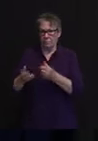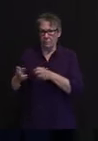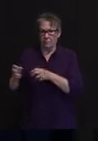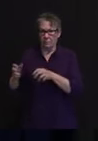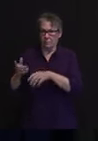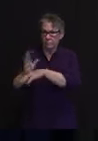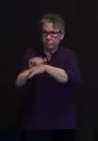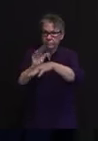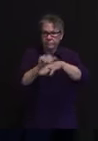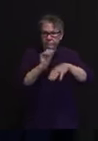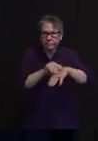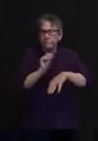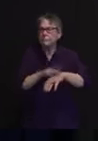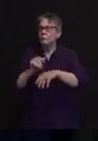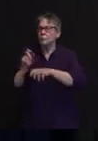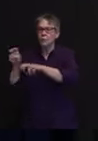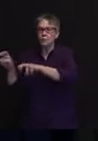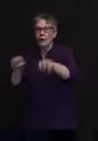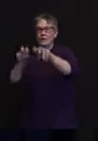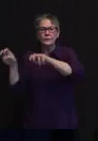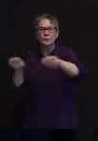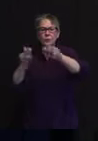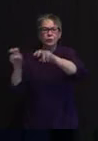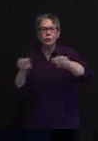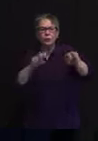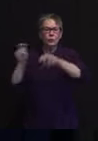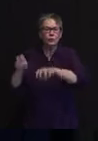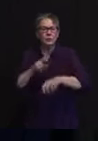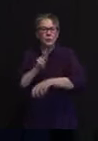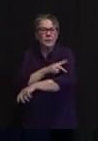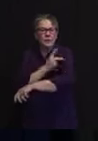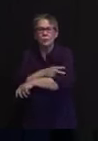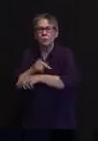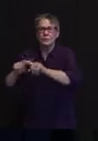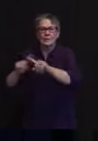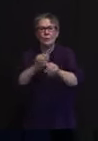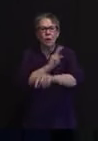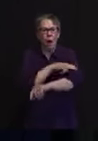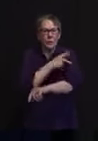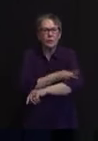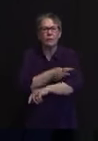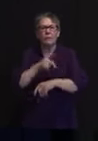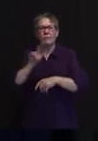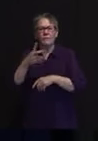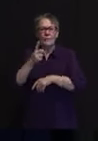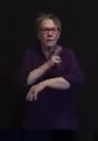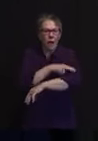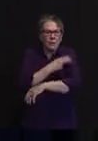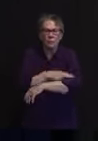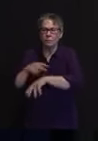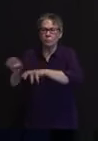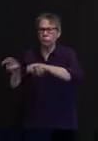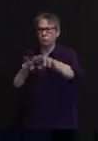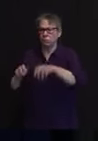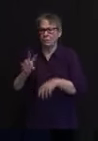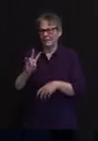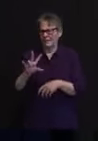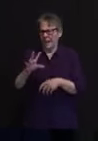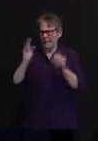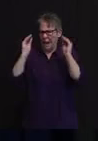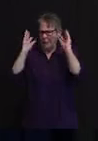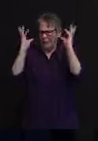for folks in cardiac arrest. Last night we did submit to FEMA another request for 50 basic life